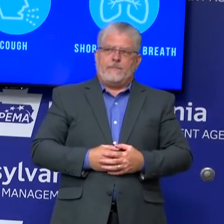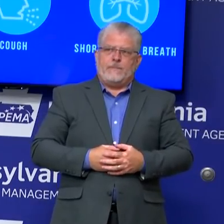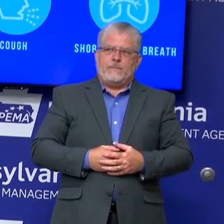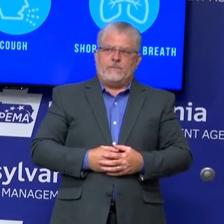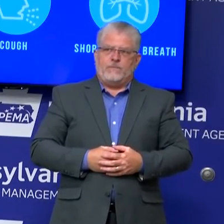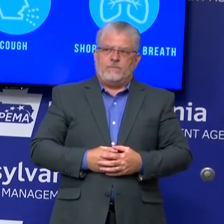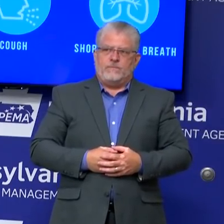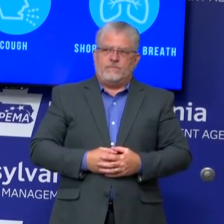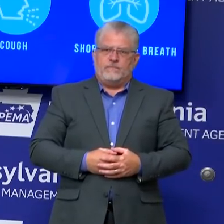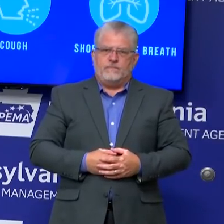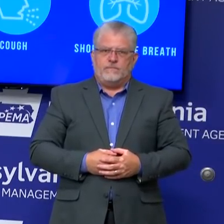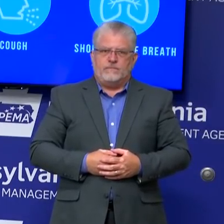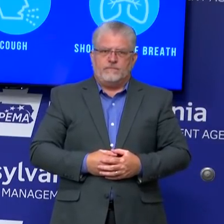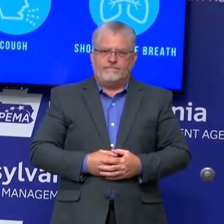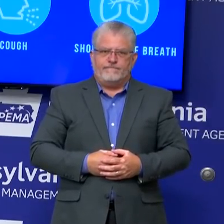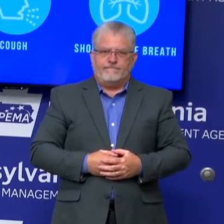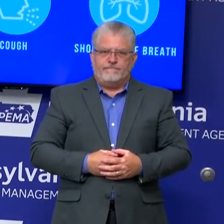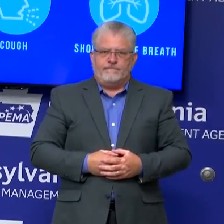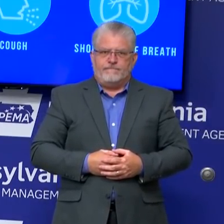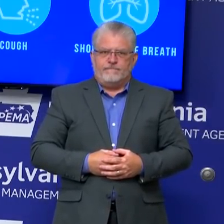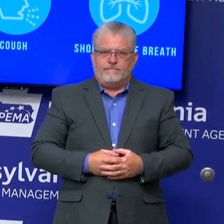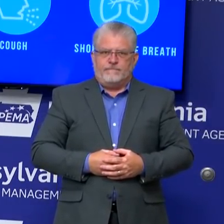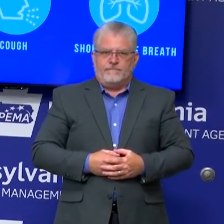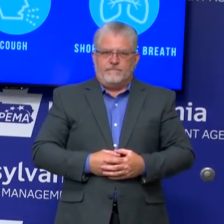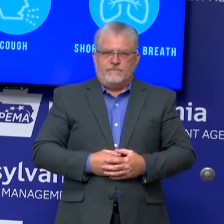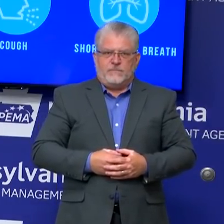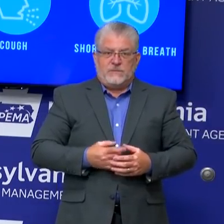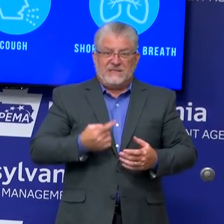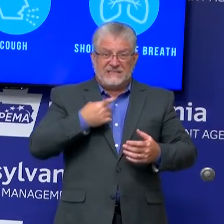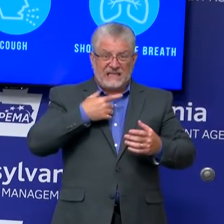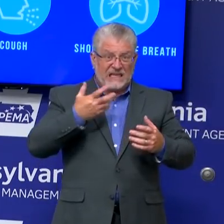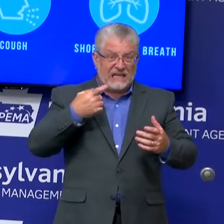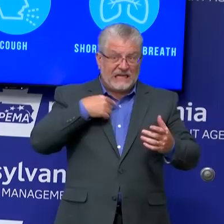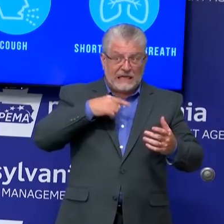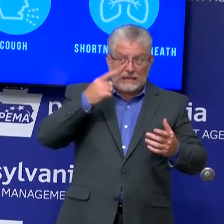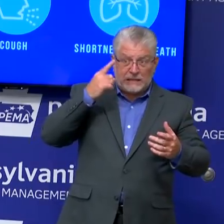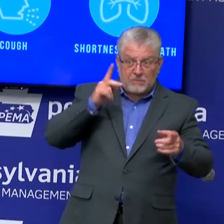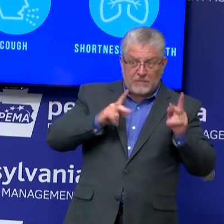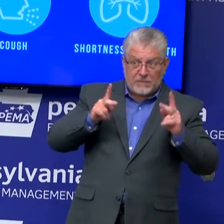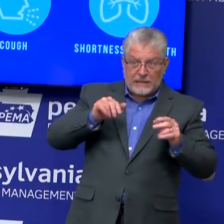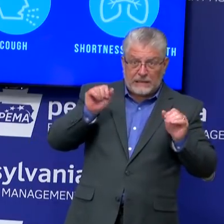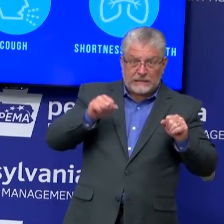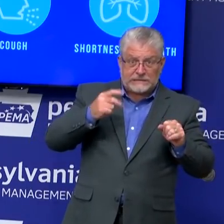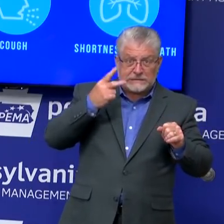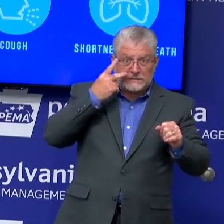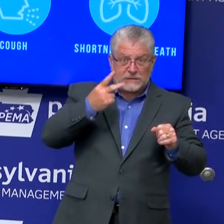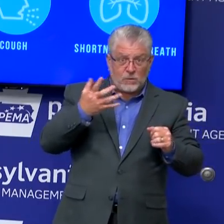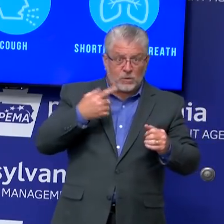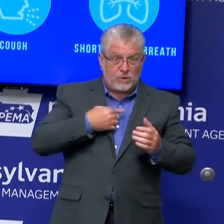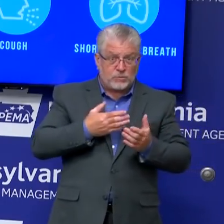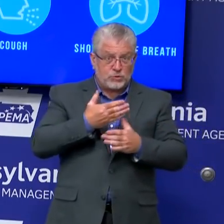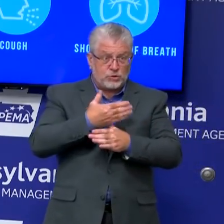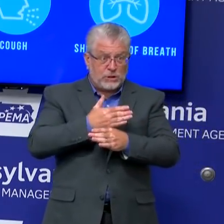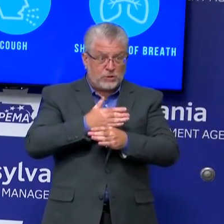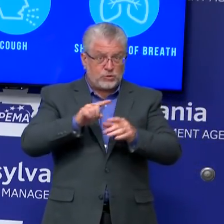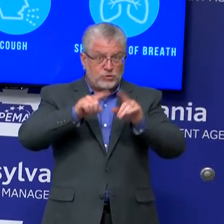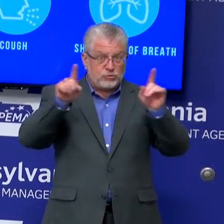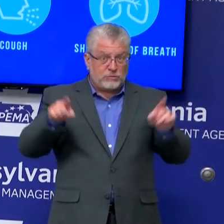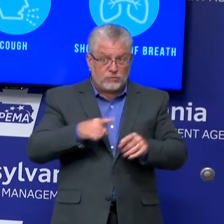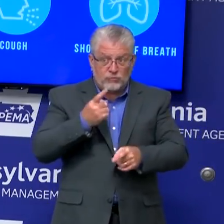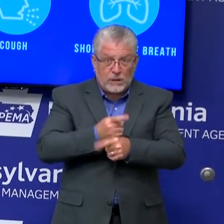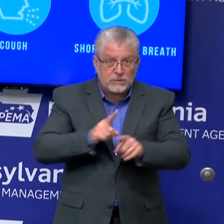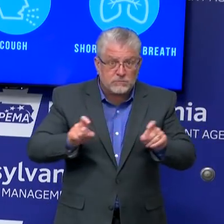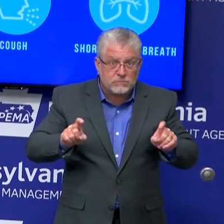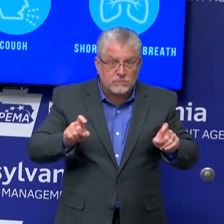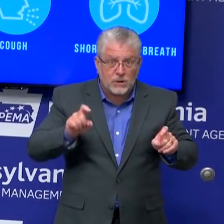So I'm going to assume that that people in the room can see what I am sharing now on the screen. Is that correct?